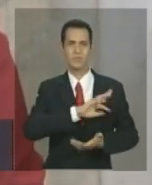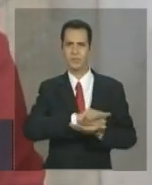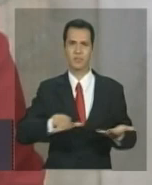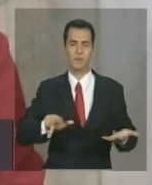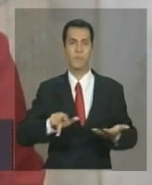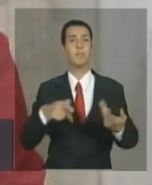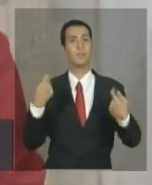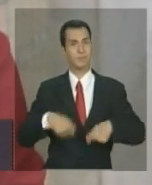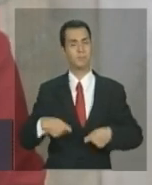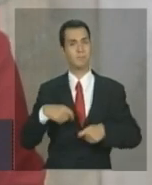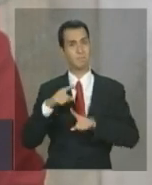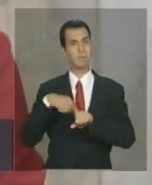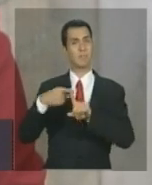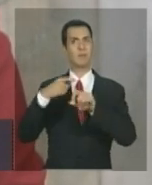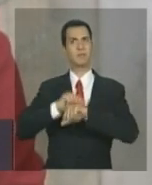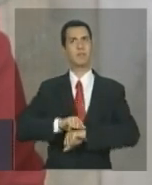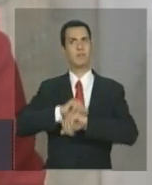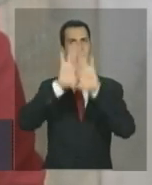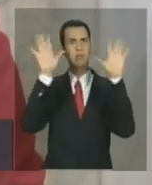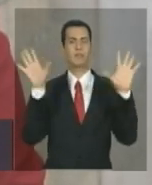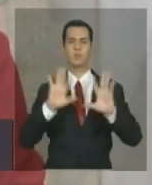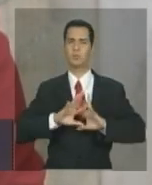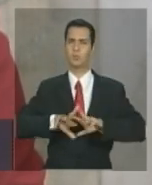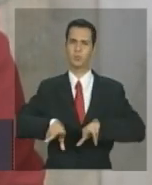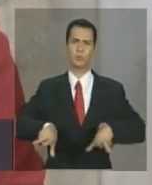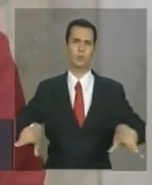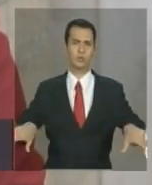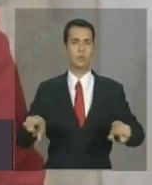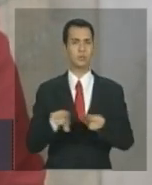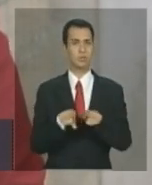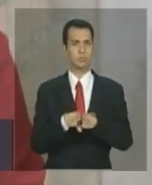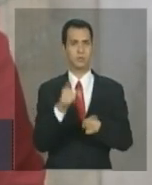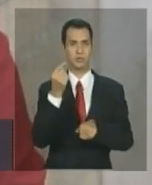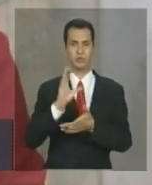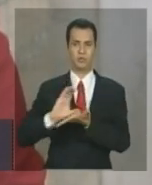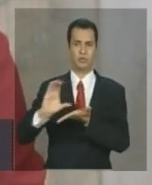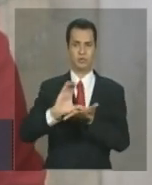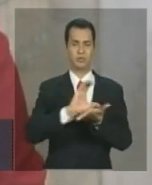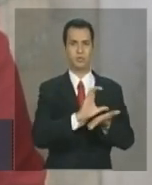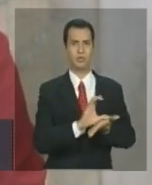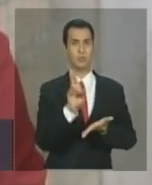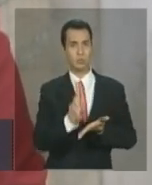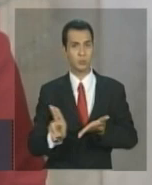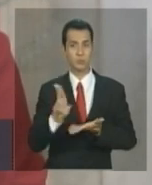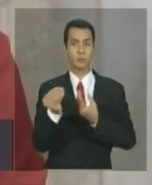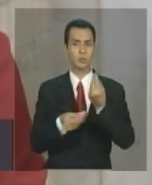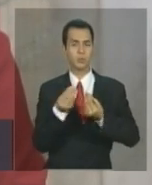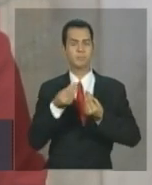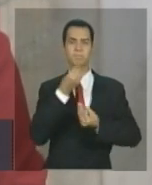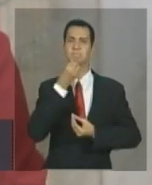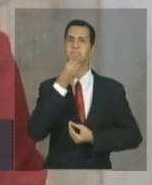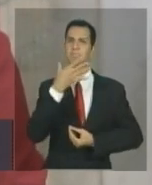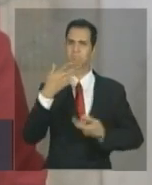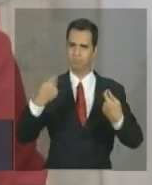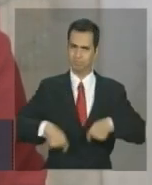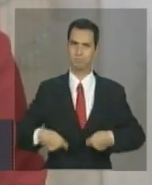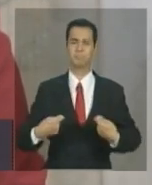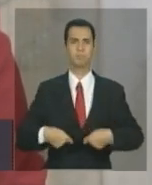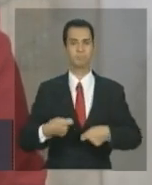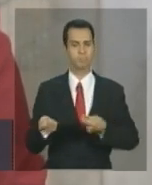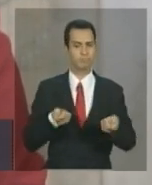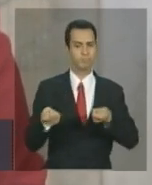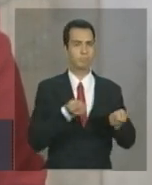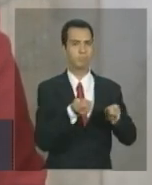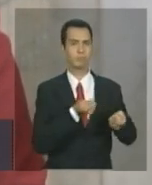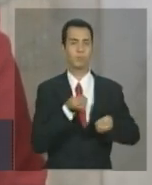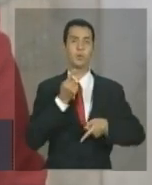corruption and also to ensure greater accountability e também de maior eficiência no gasto público, and also to ensure greater efficiency in government spending, na medida